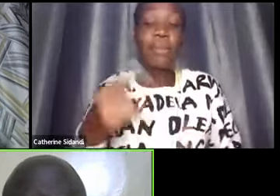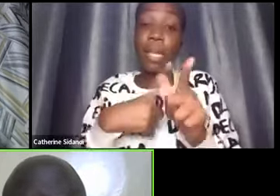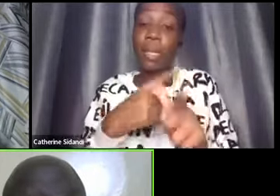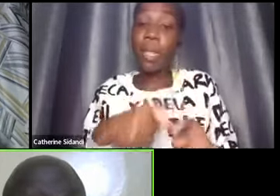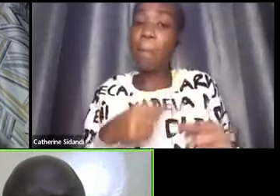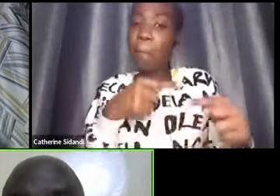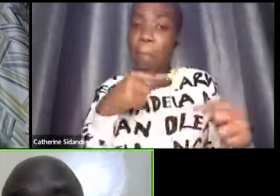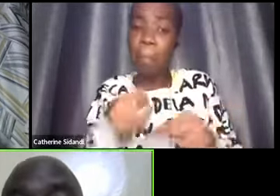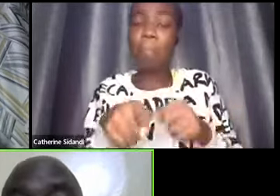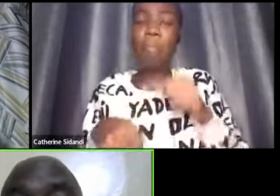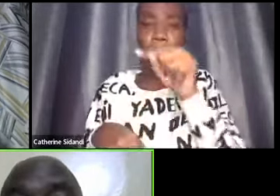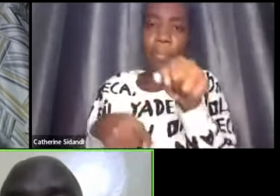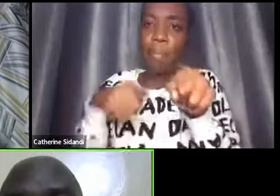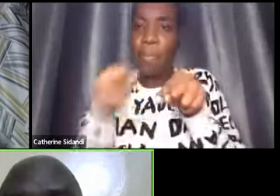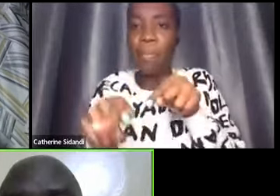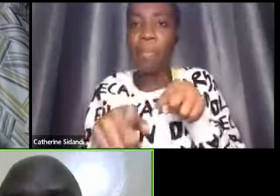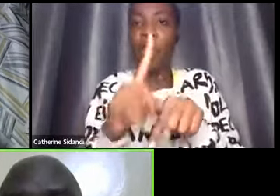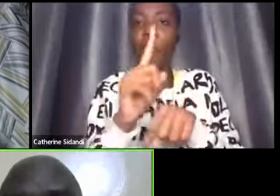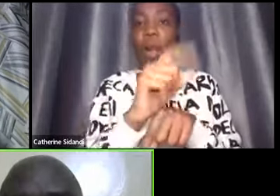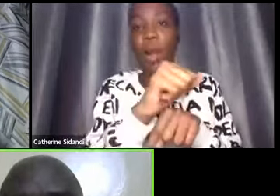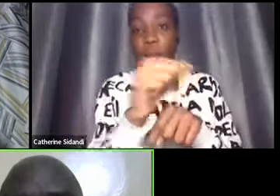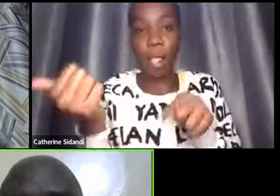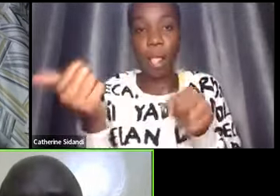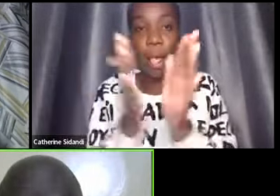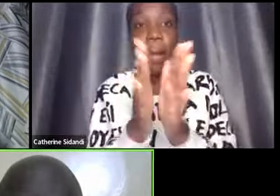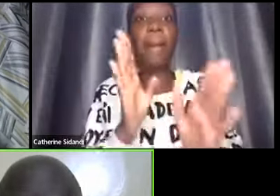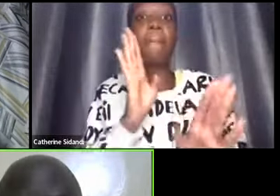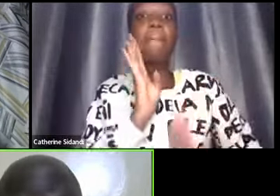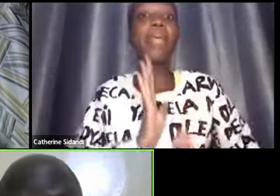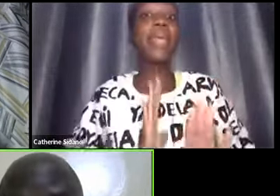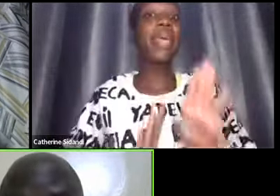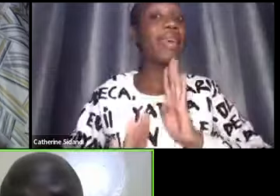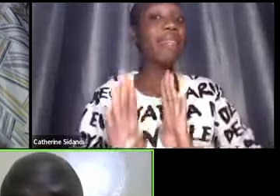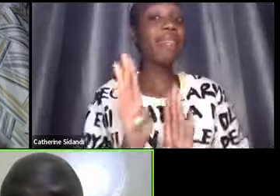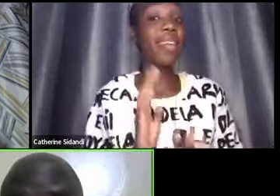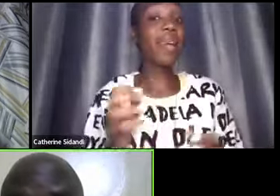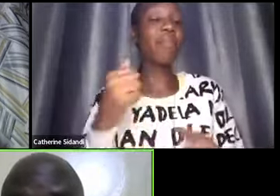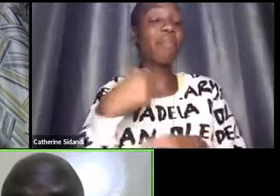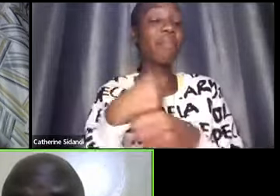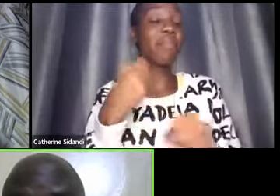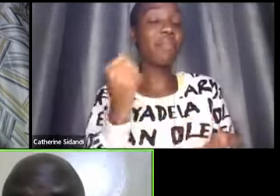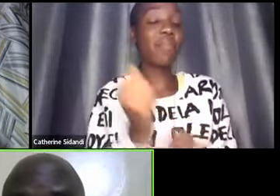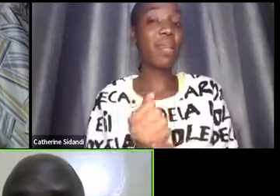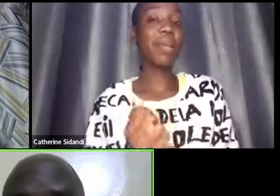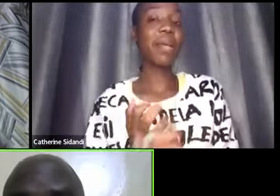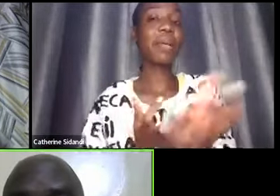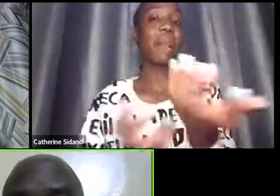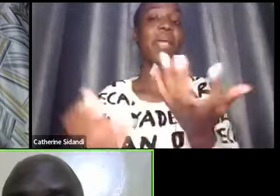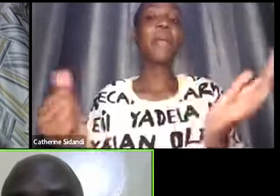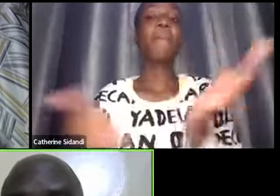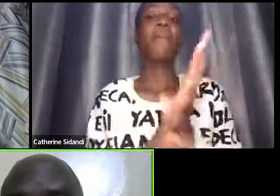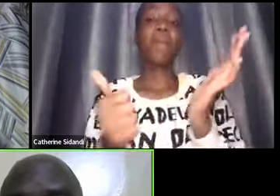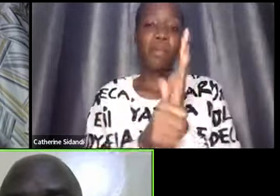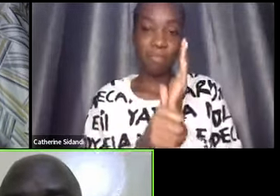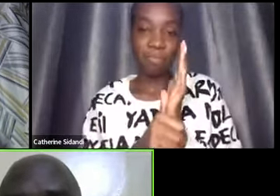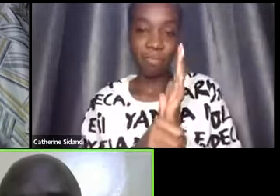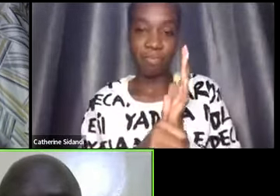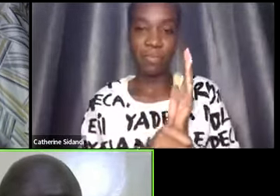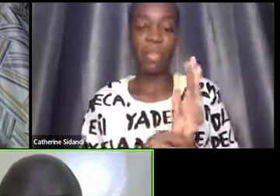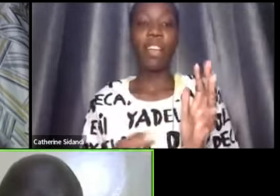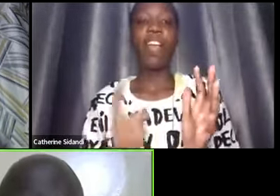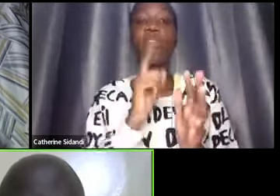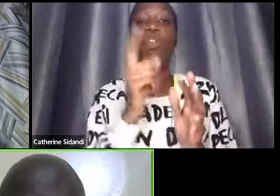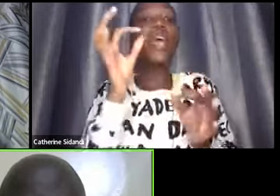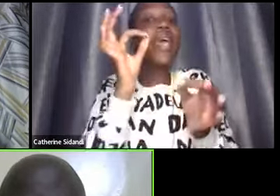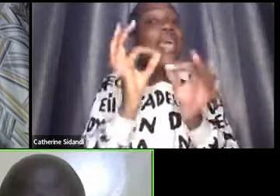other, and their behavior is causing a business problem. So if any